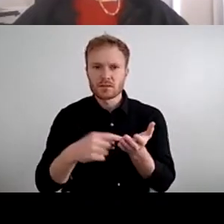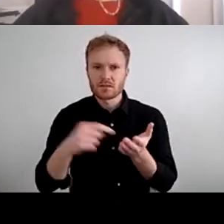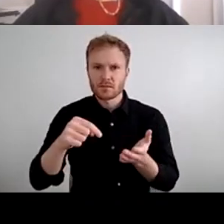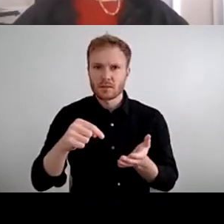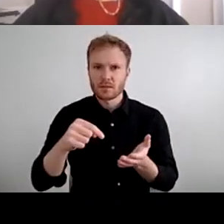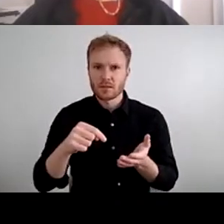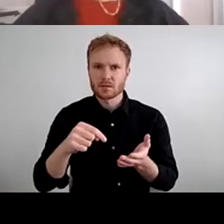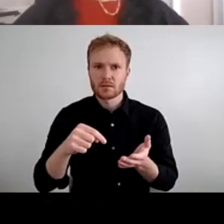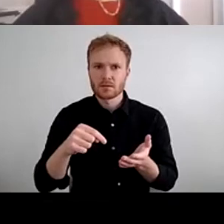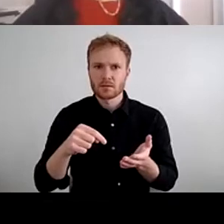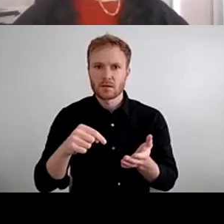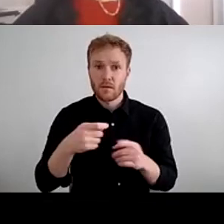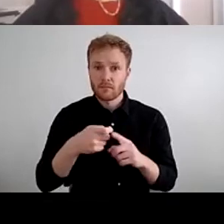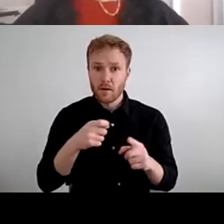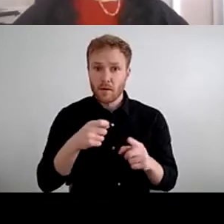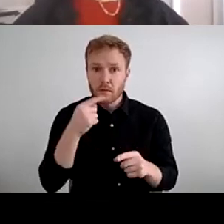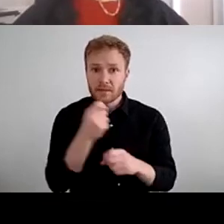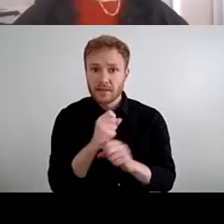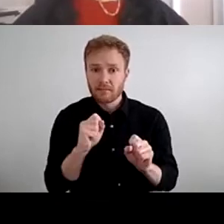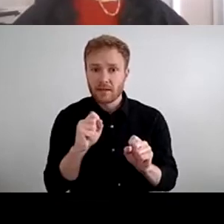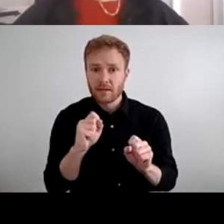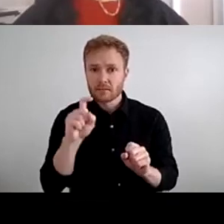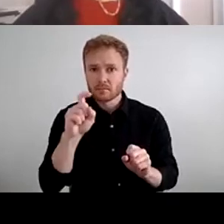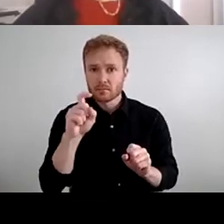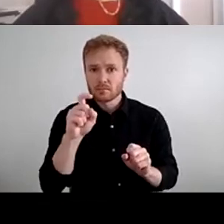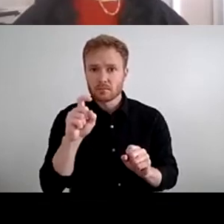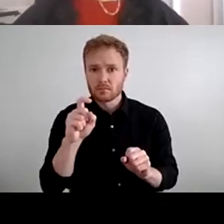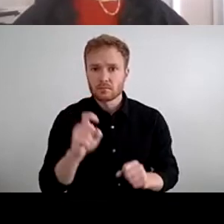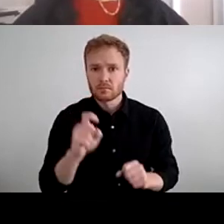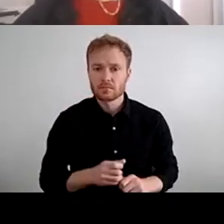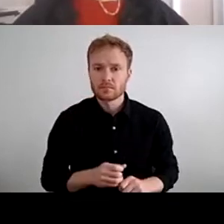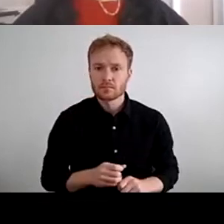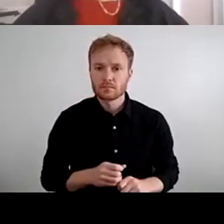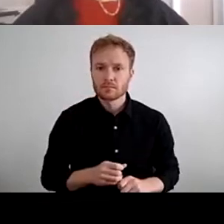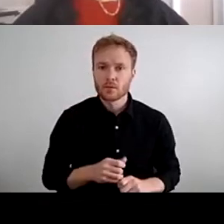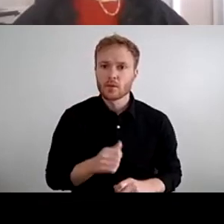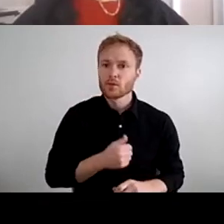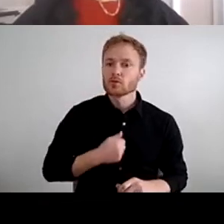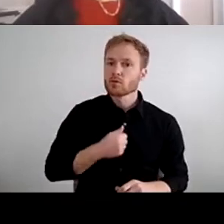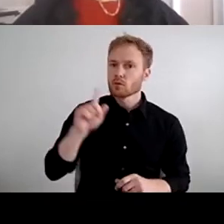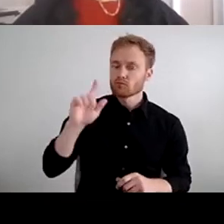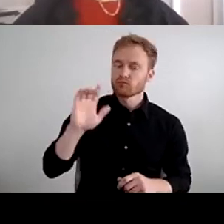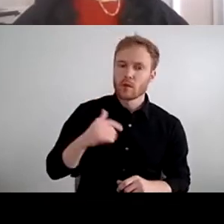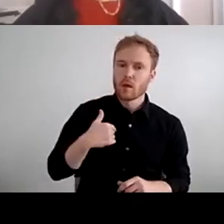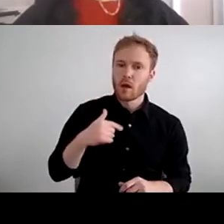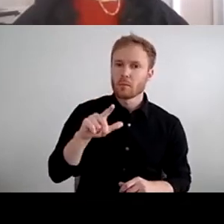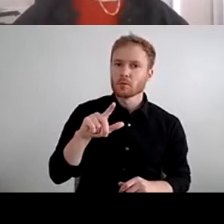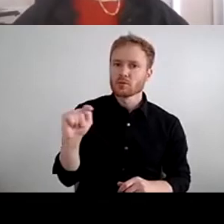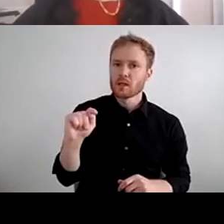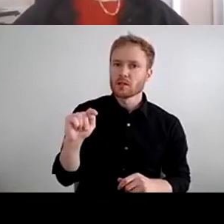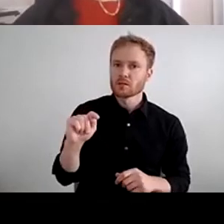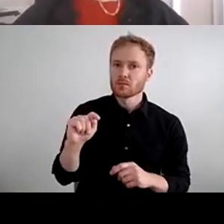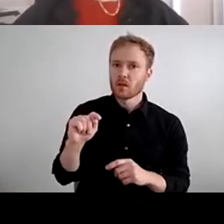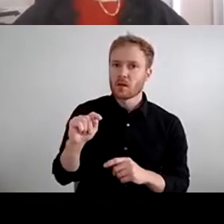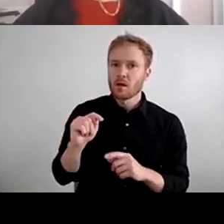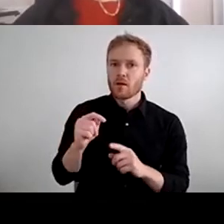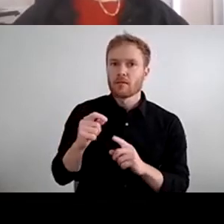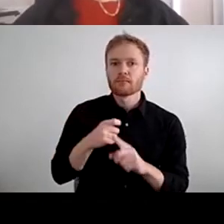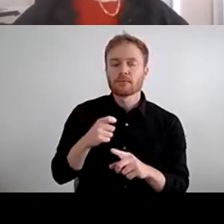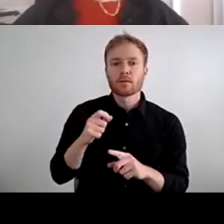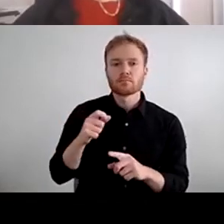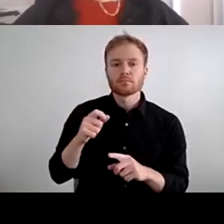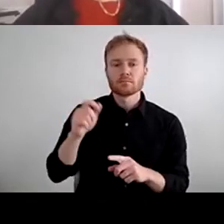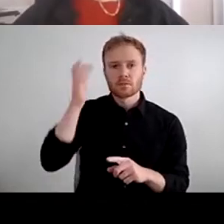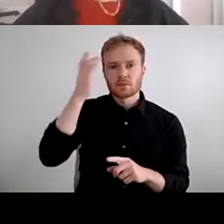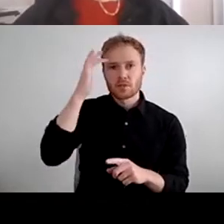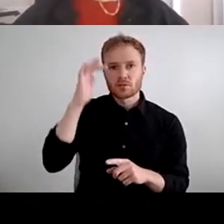From Public Safety? Sorry, sir. This is Lieutenant Mercurio from the intelligence unit. I'm here